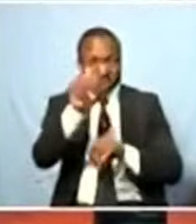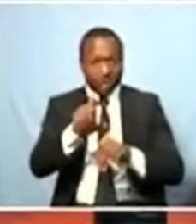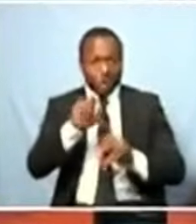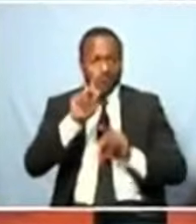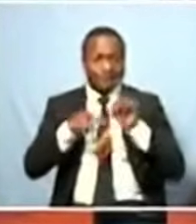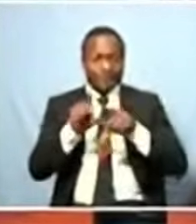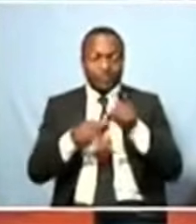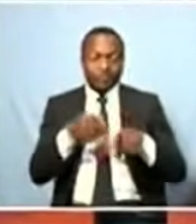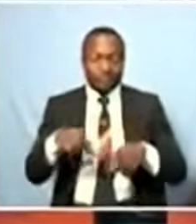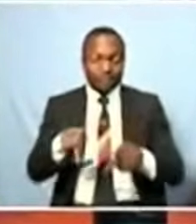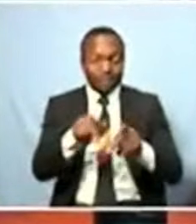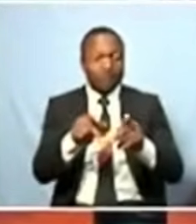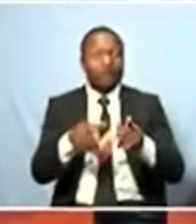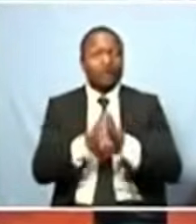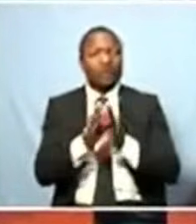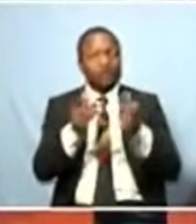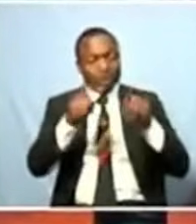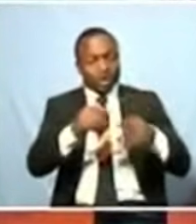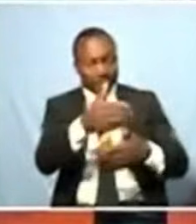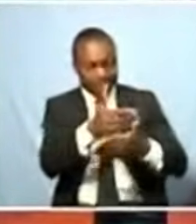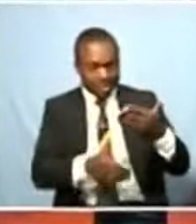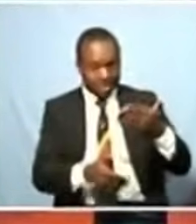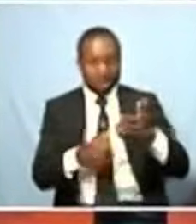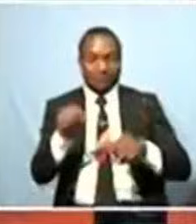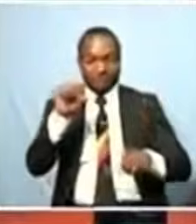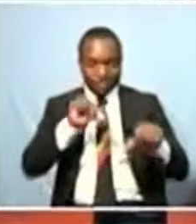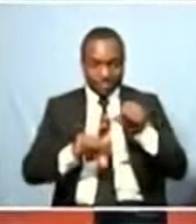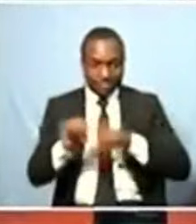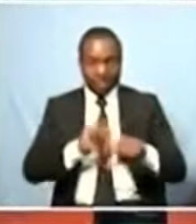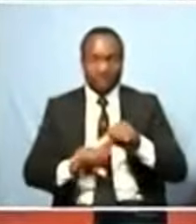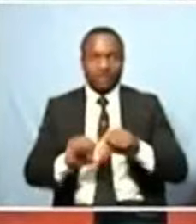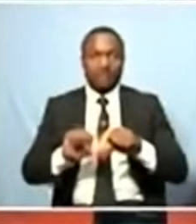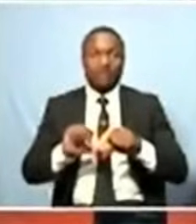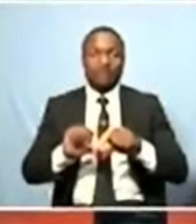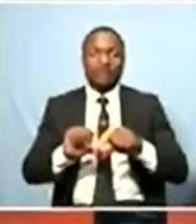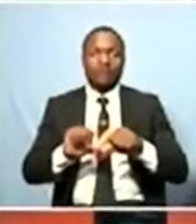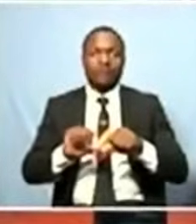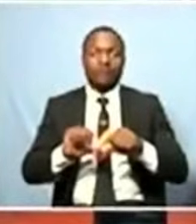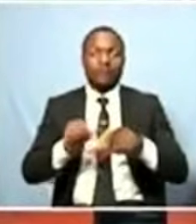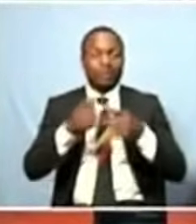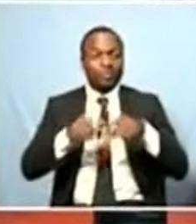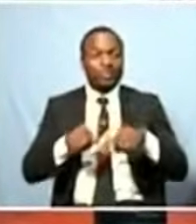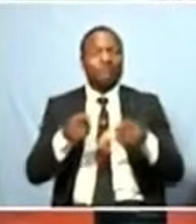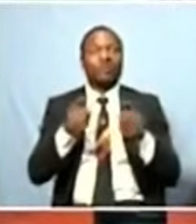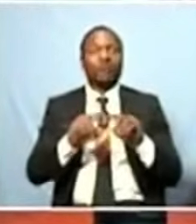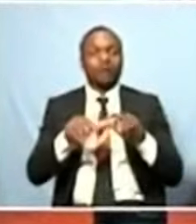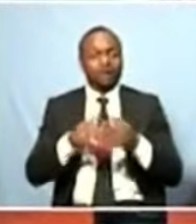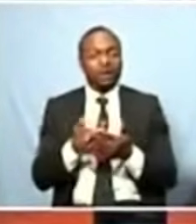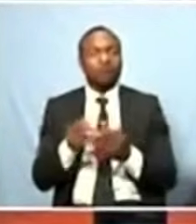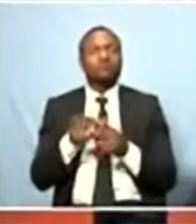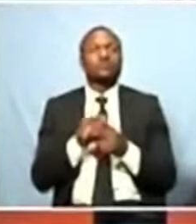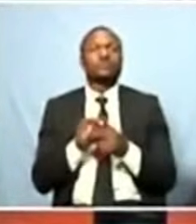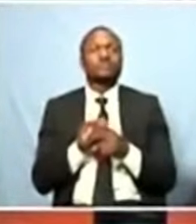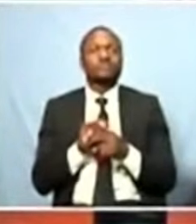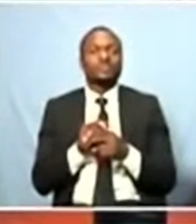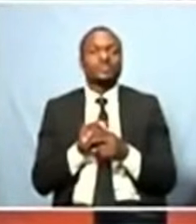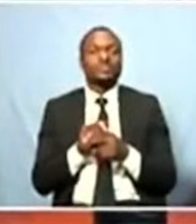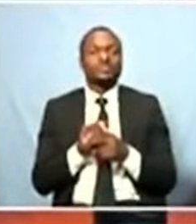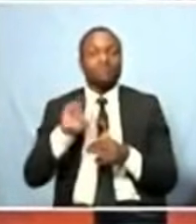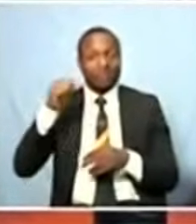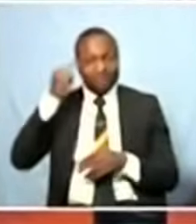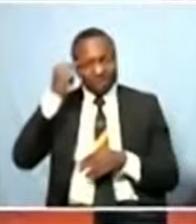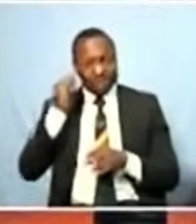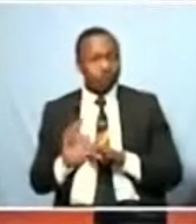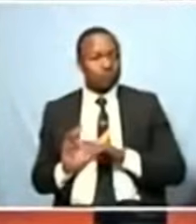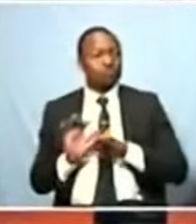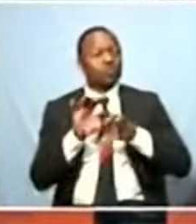is, when are these assessments going to be done? Or how soon will government